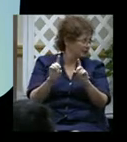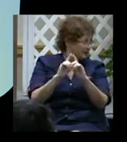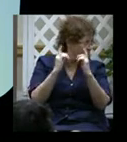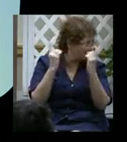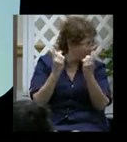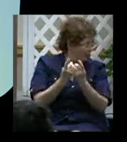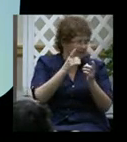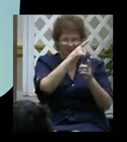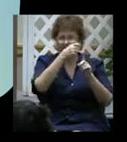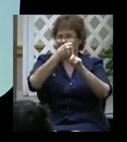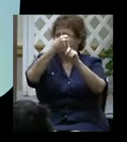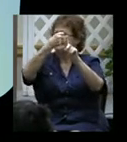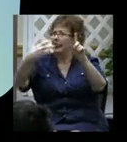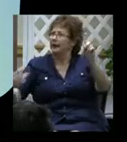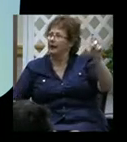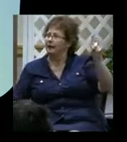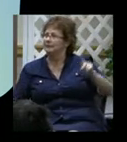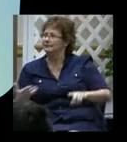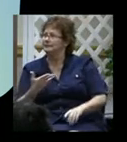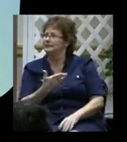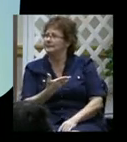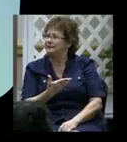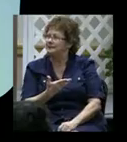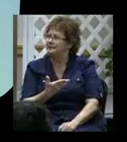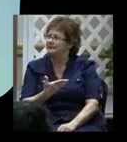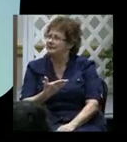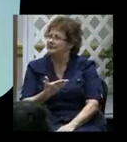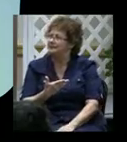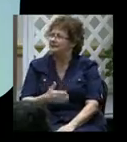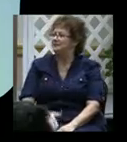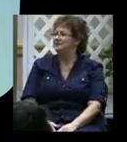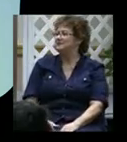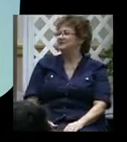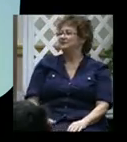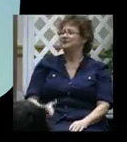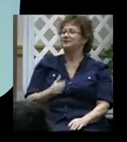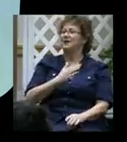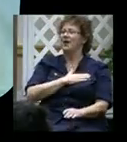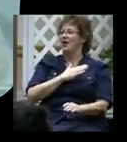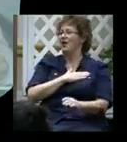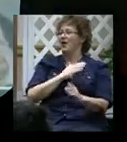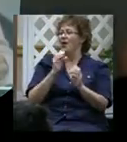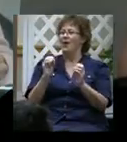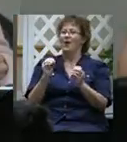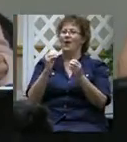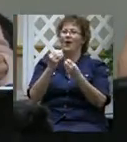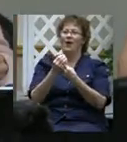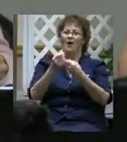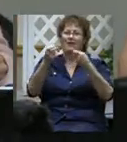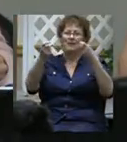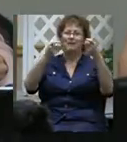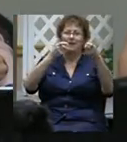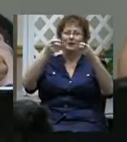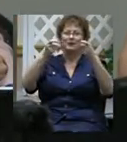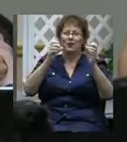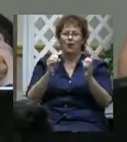the definition that we have. Our office is part of the Administrative Office of the